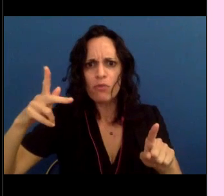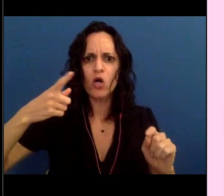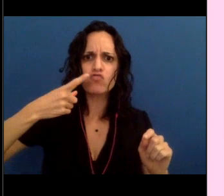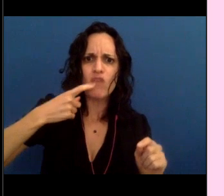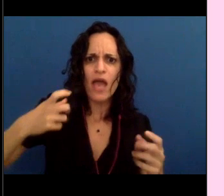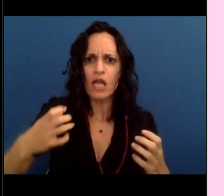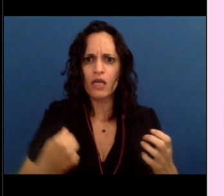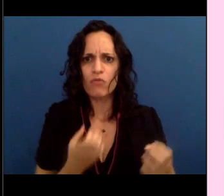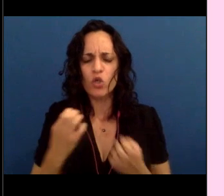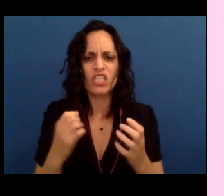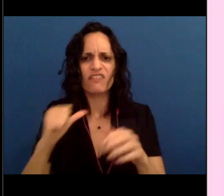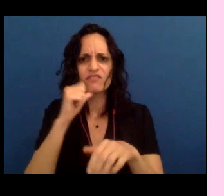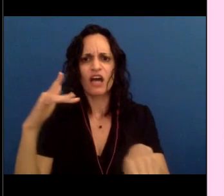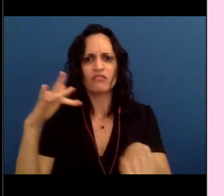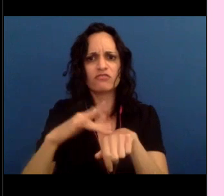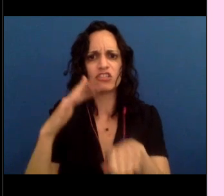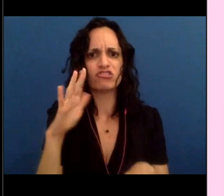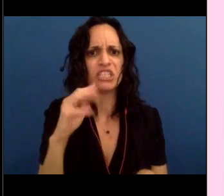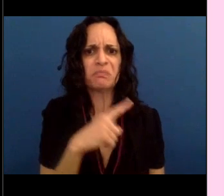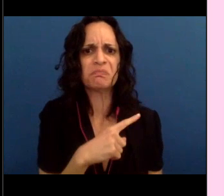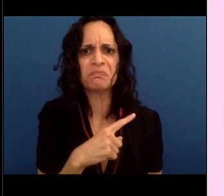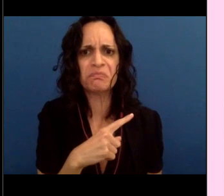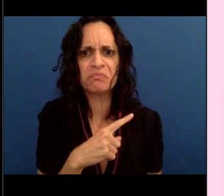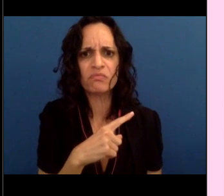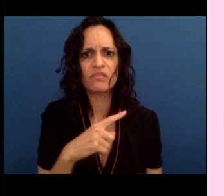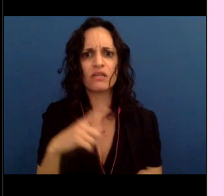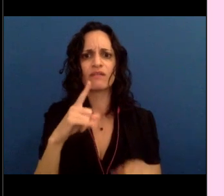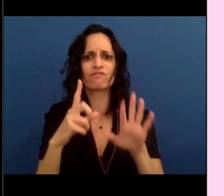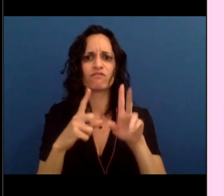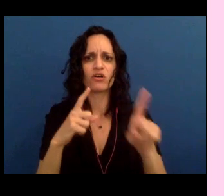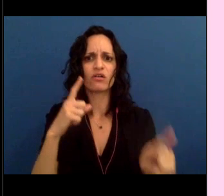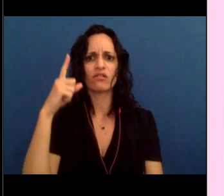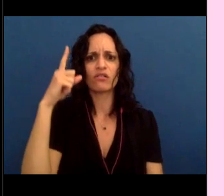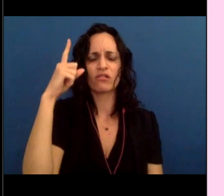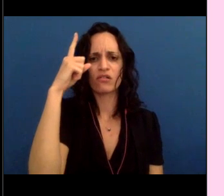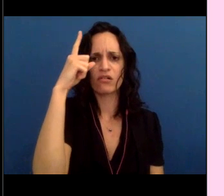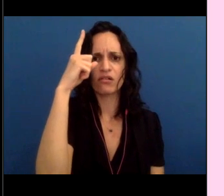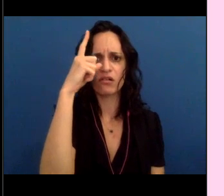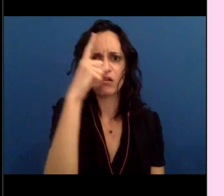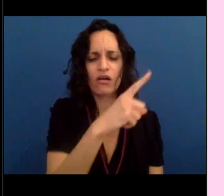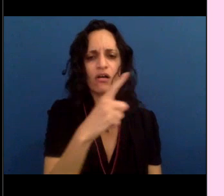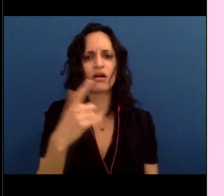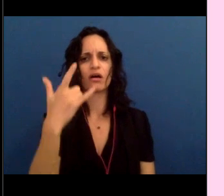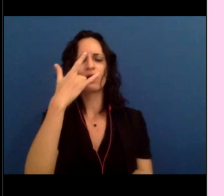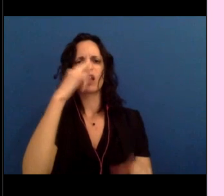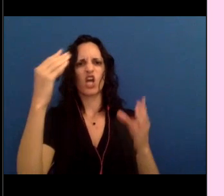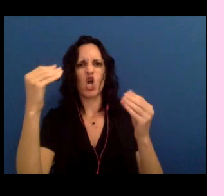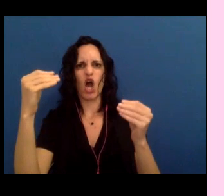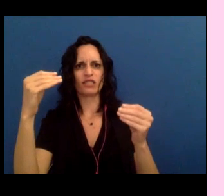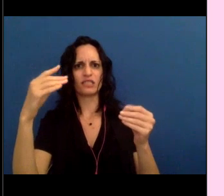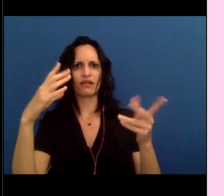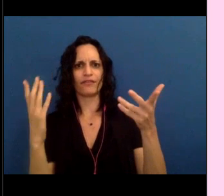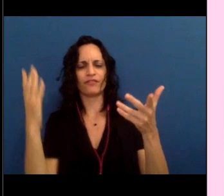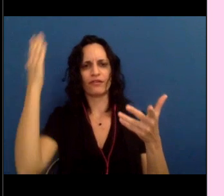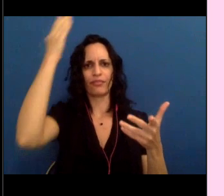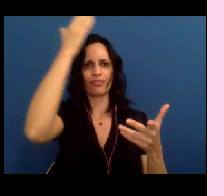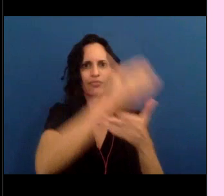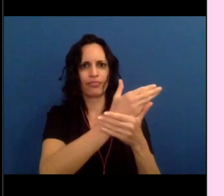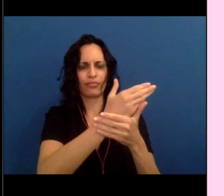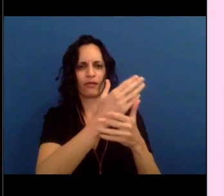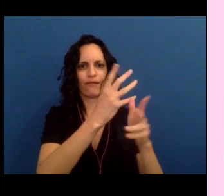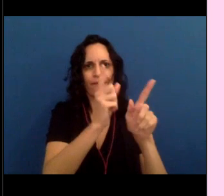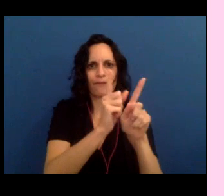and I see him but dimly across the ocean and the continent that have fallen between us. he is so pale with his whiteness then, and I am